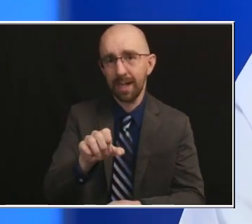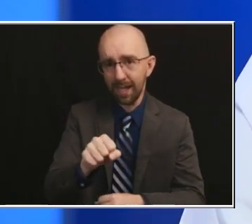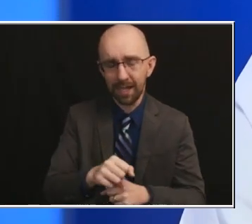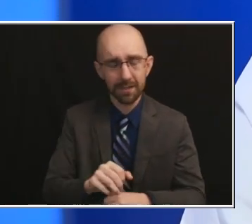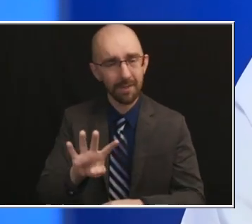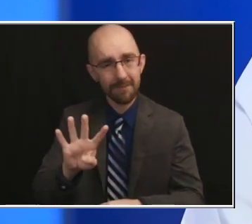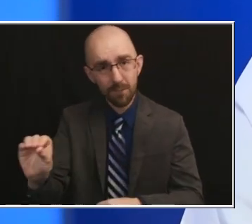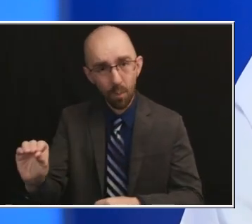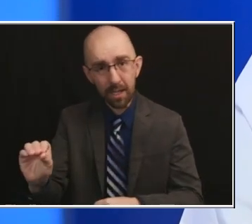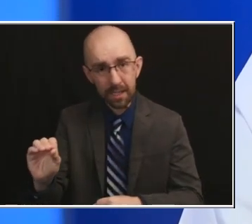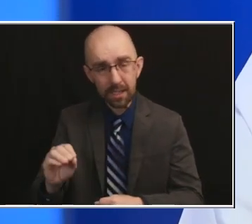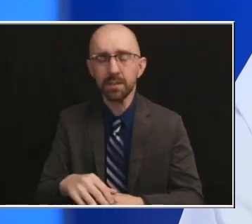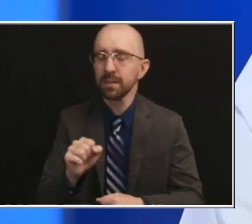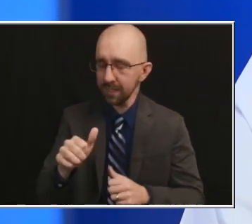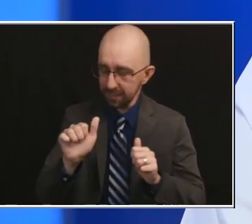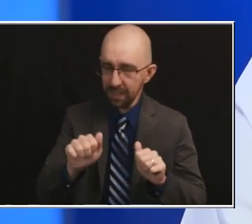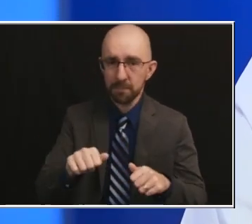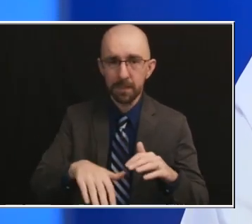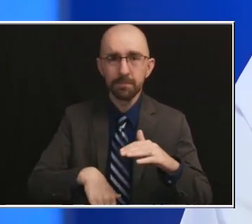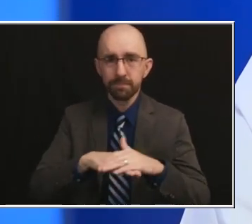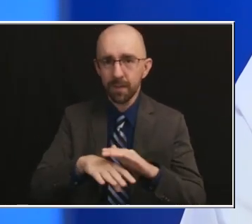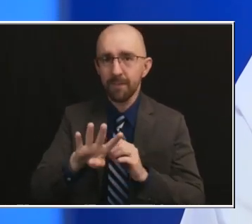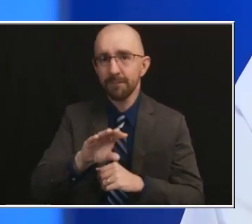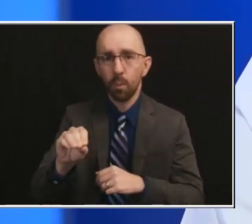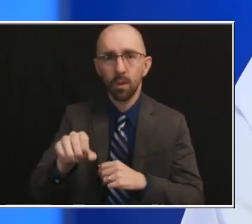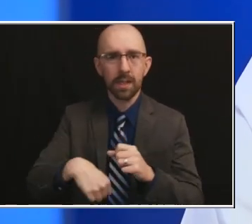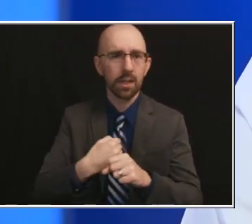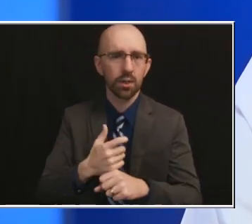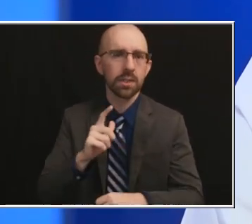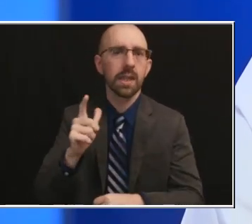It can be. So the wow. largest studies that they did in